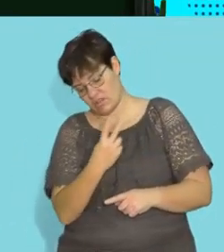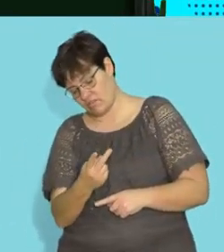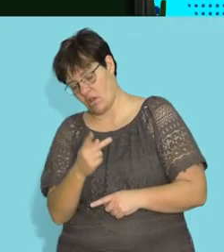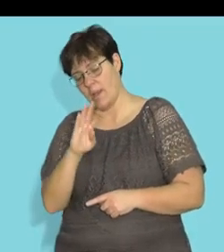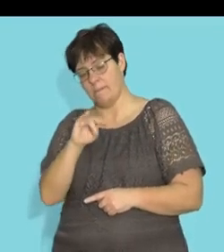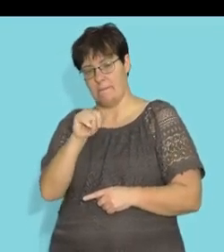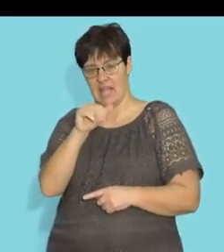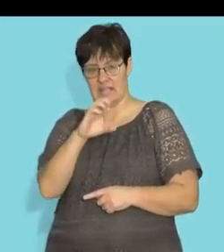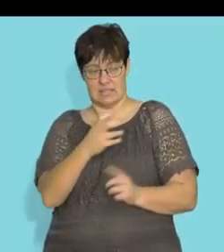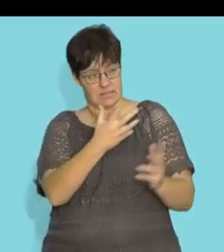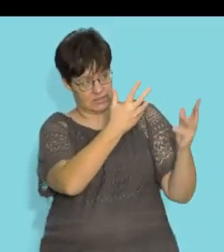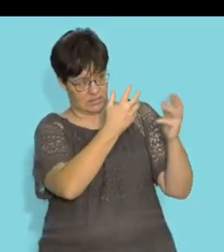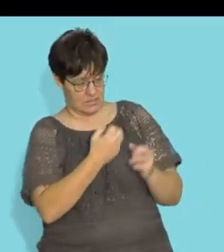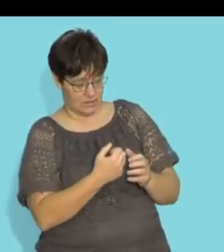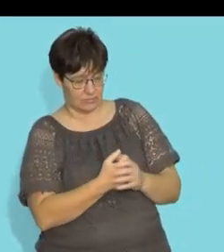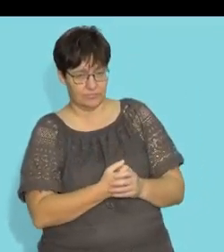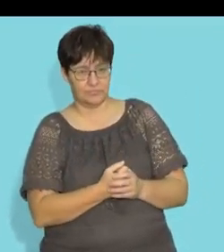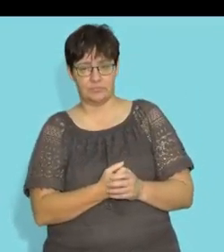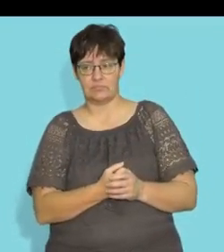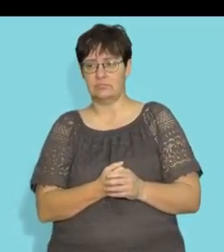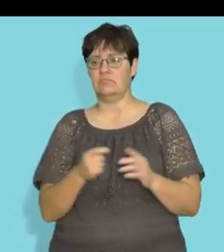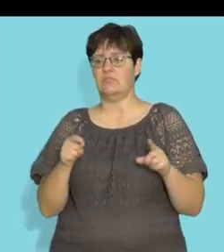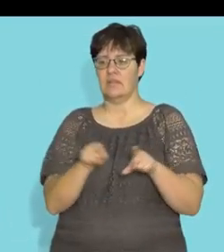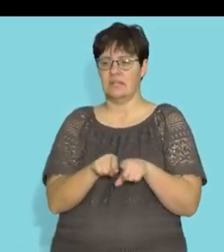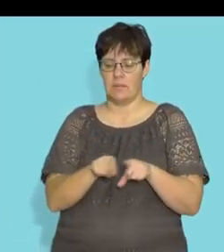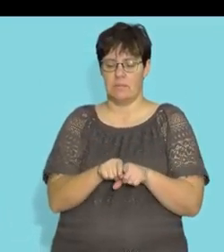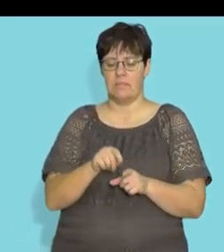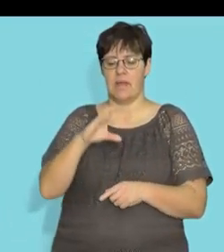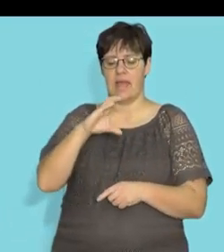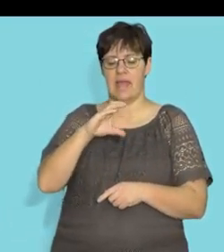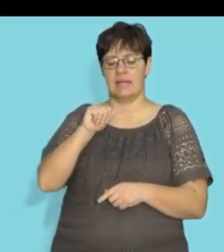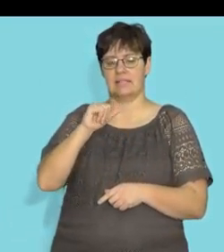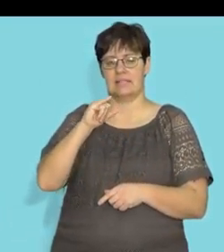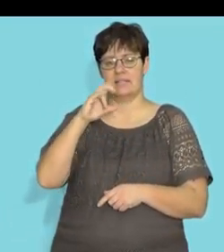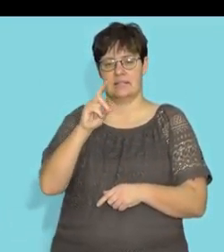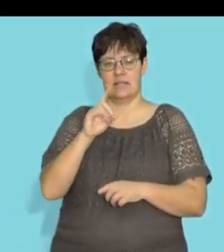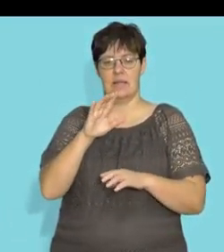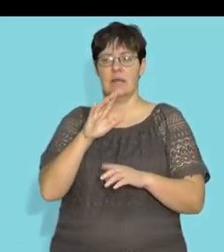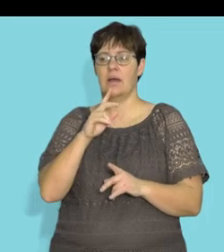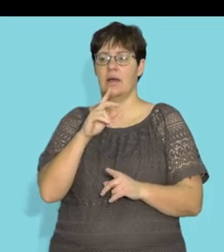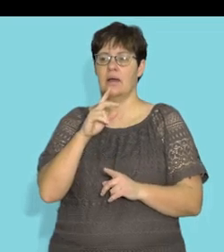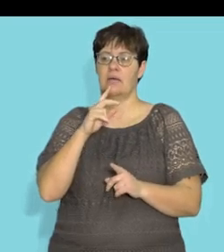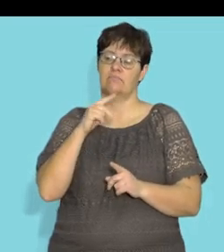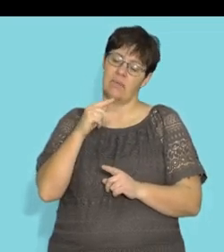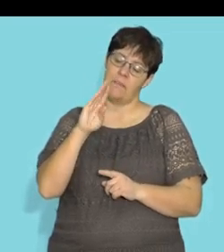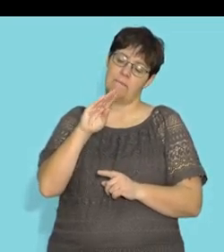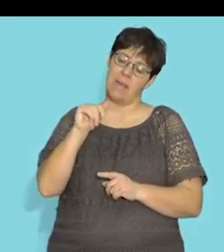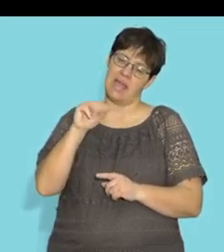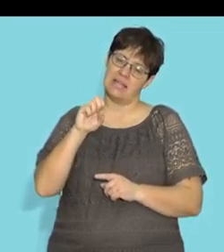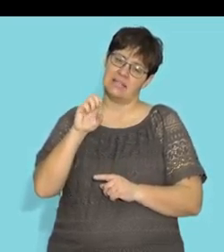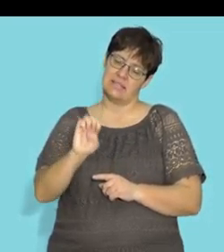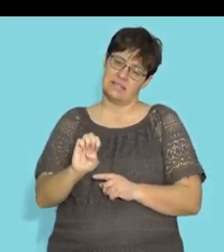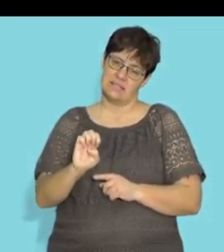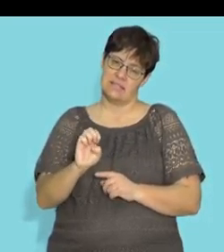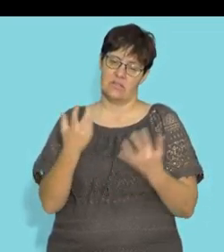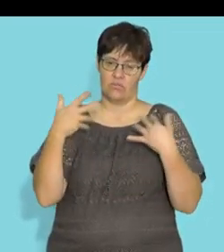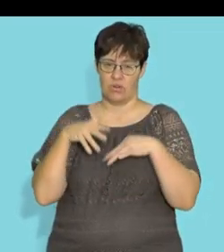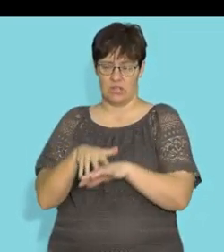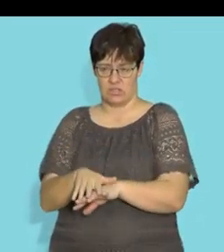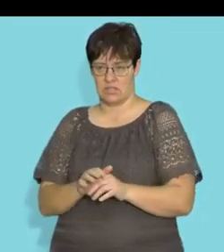stage. Proteolytic comes from the word proton, and that basically means it's the transfer of